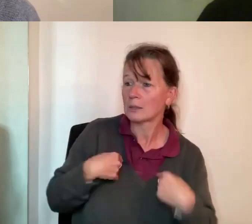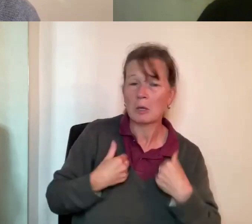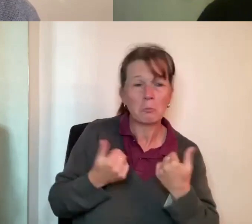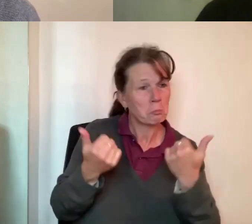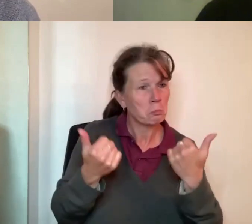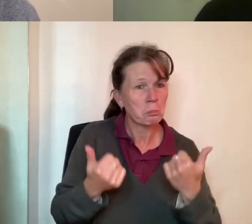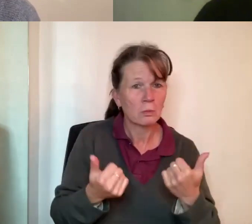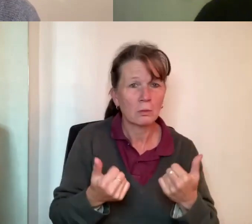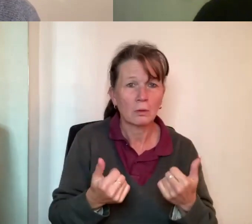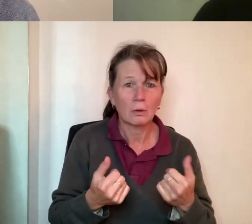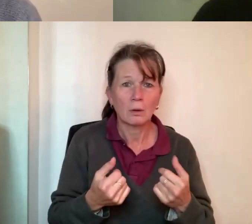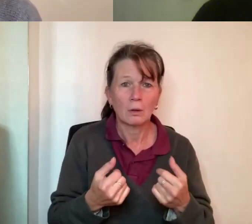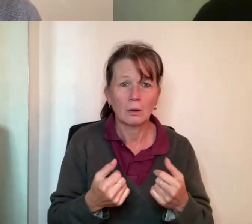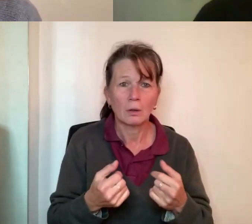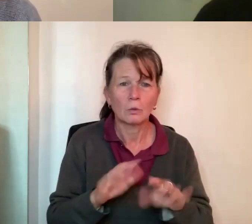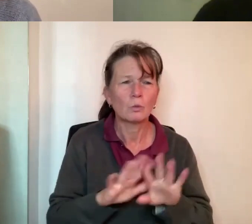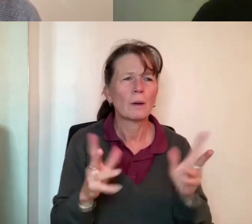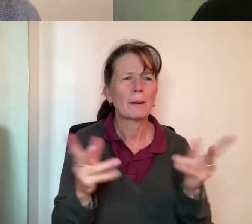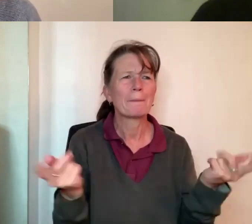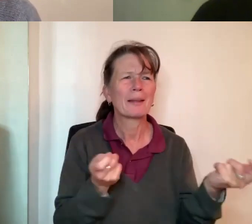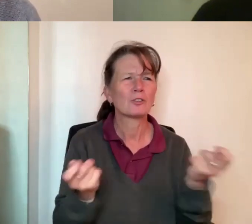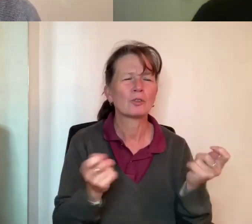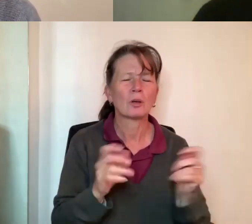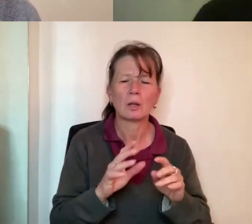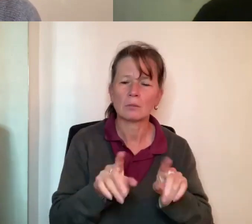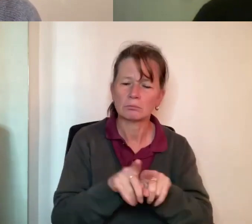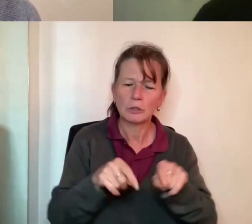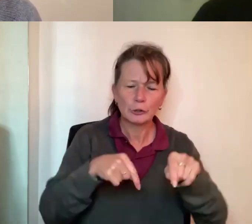as a manager, which is often what we fall into, particularly, I